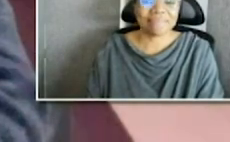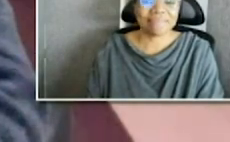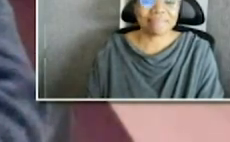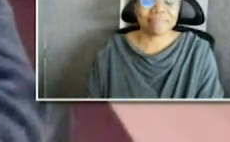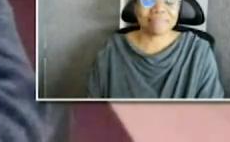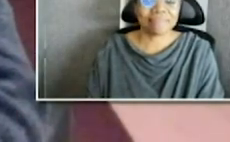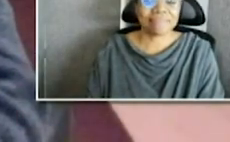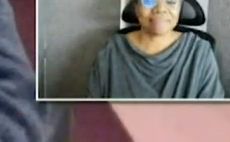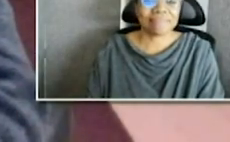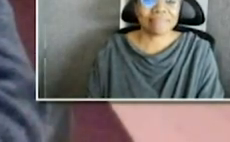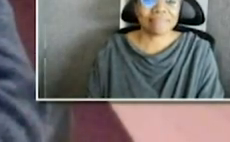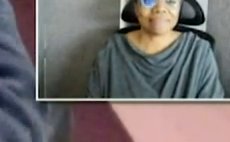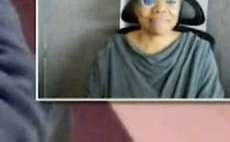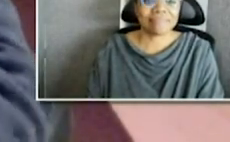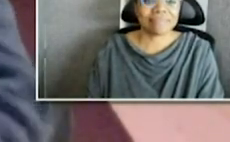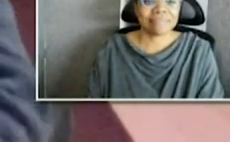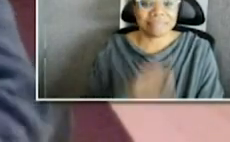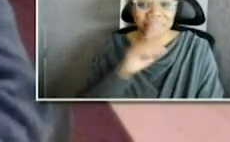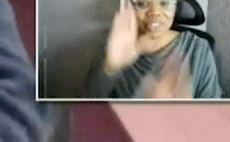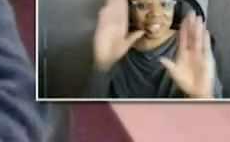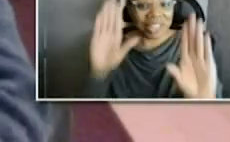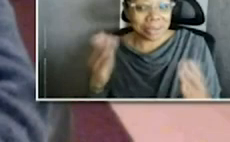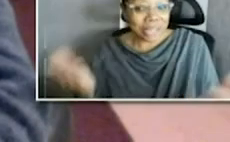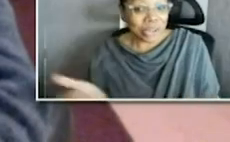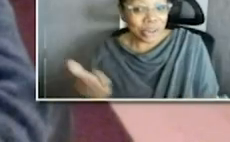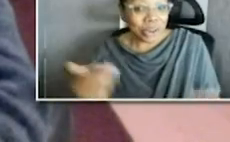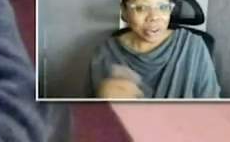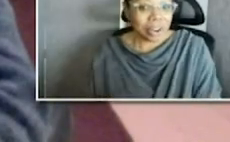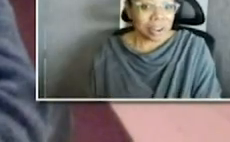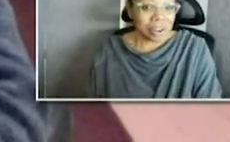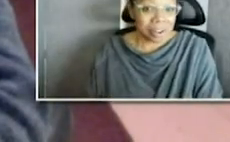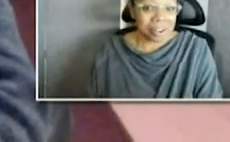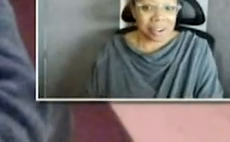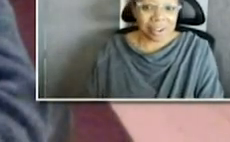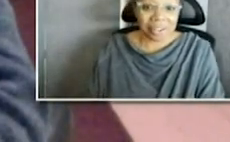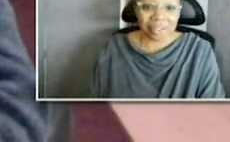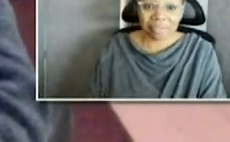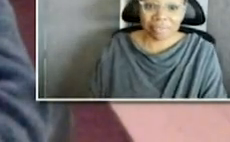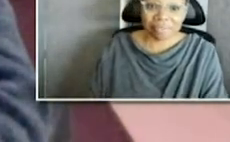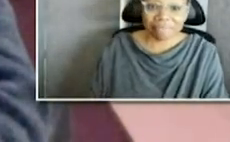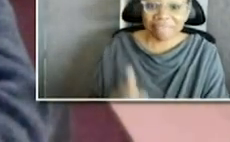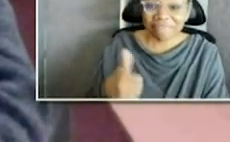It's really great to be labor here. Organizer and podcaster. Yeah.